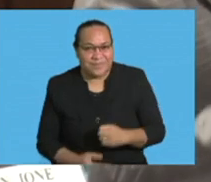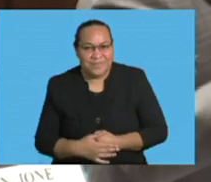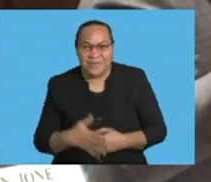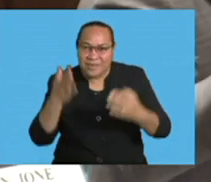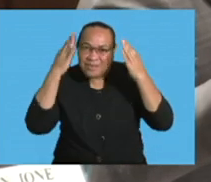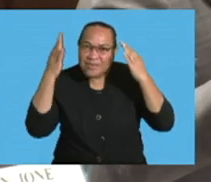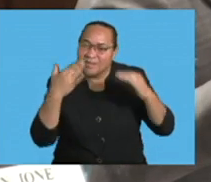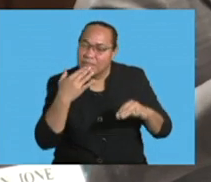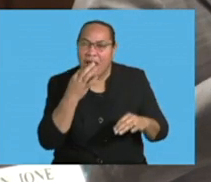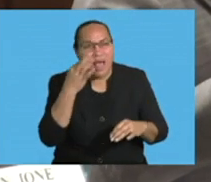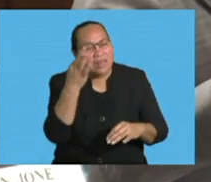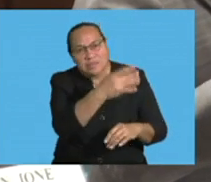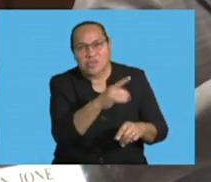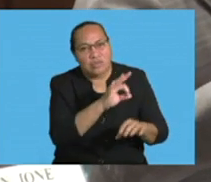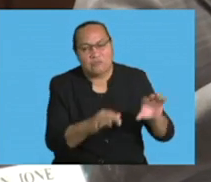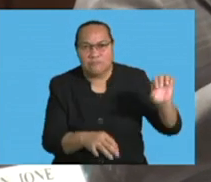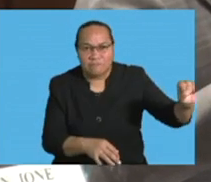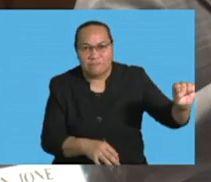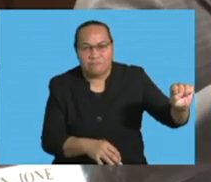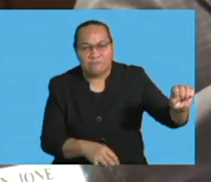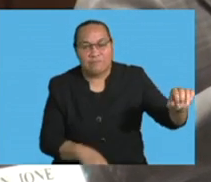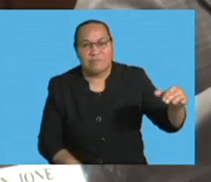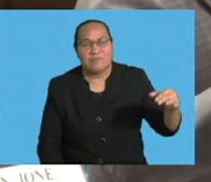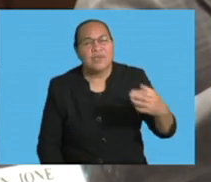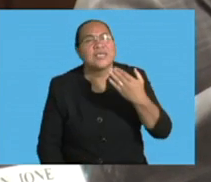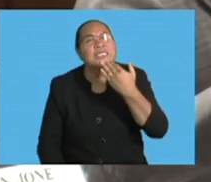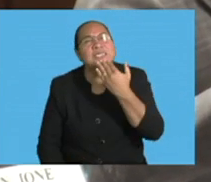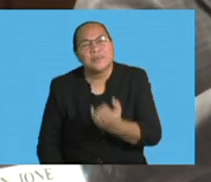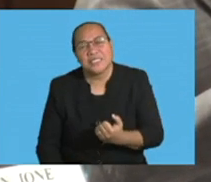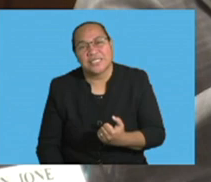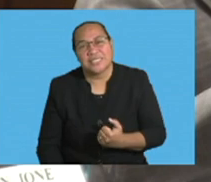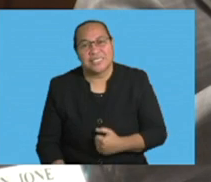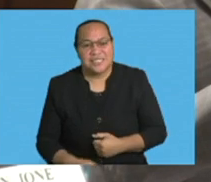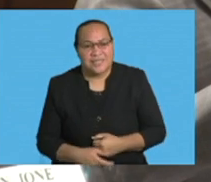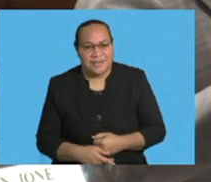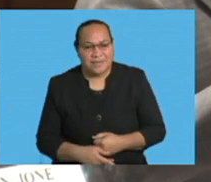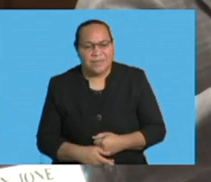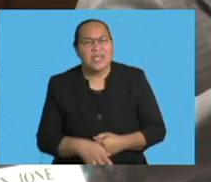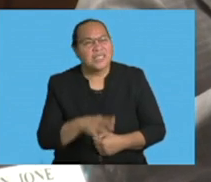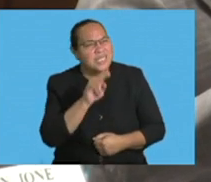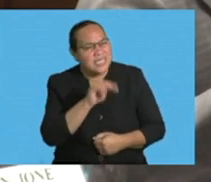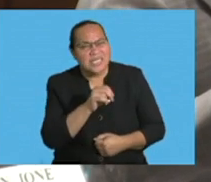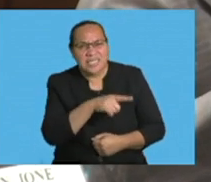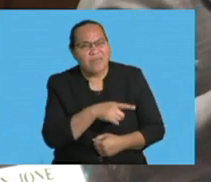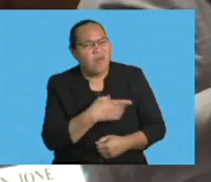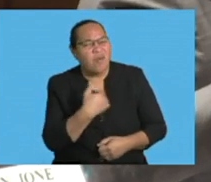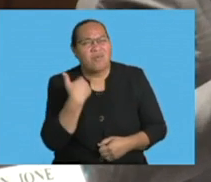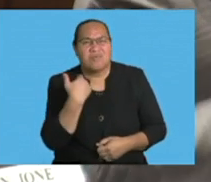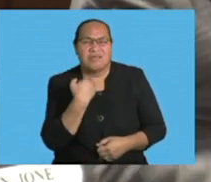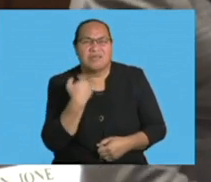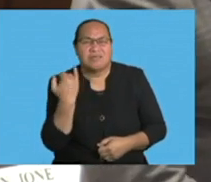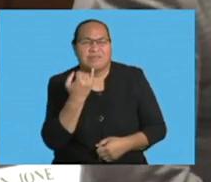Order, order. Mr. Speaker, sir, please. Order. They could show some decorum in many ways than one.